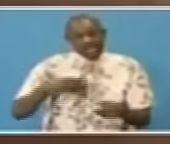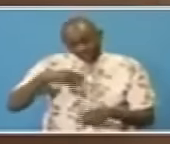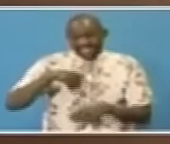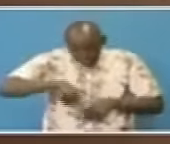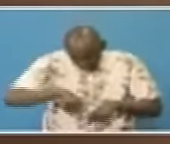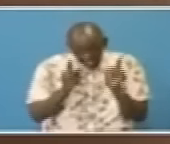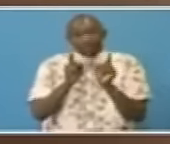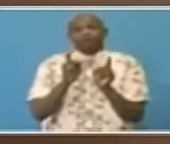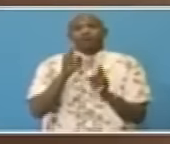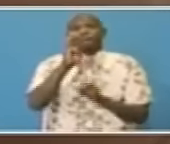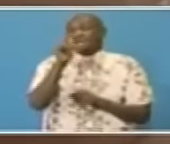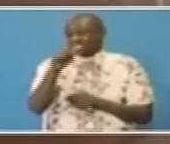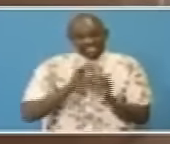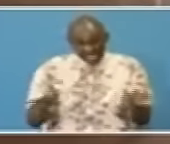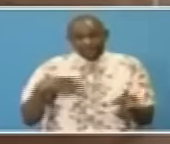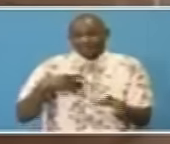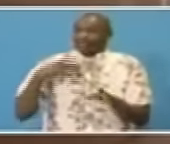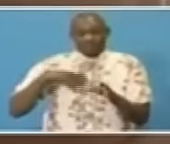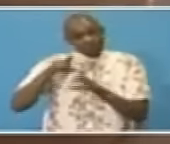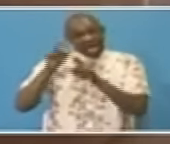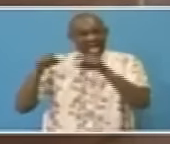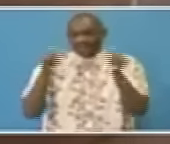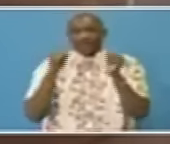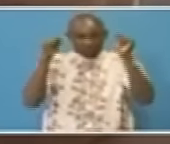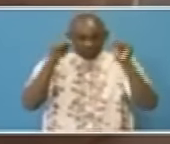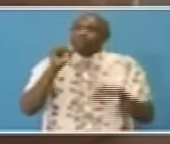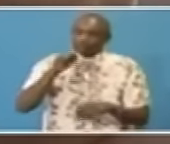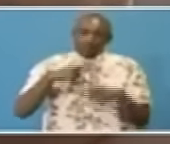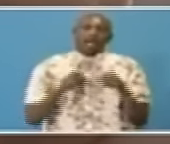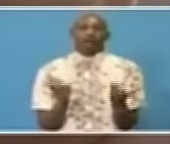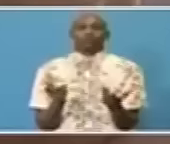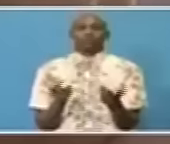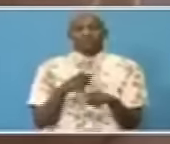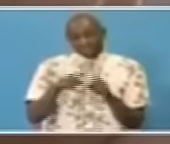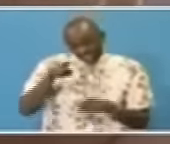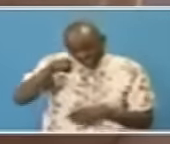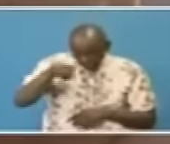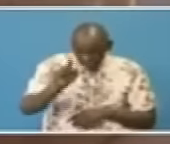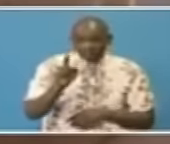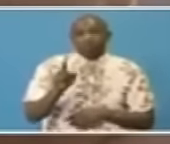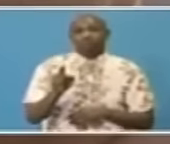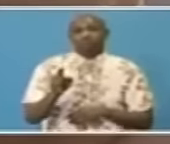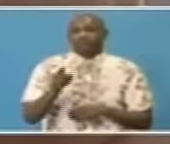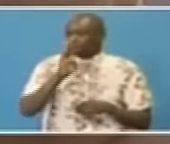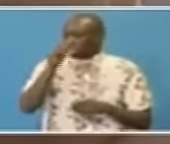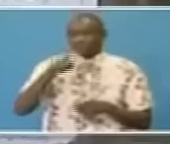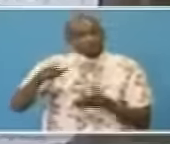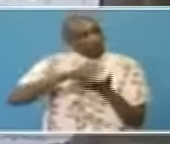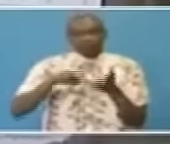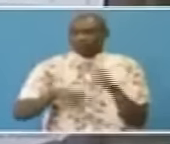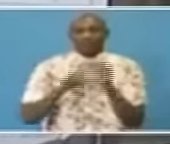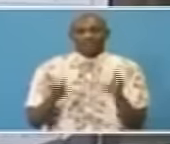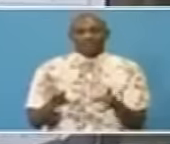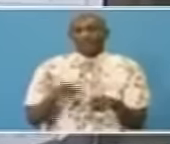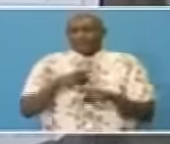contracts. Because the contract they signed in January did not have that. But it's a policy in KPL that they are not allowed to bet in local